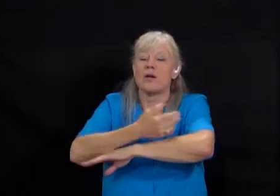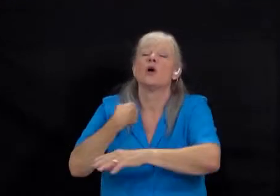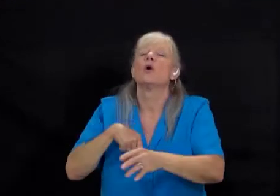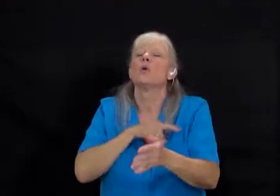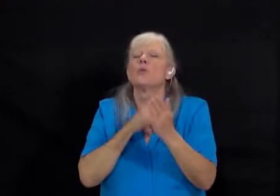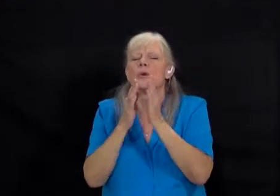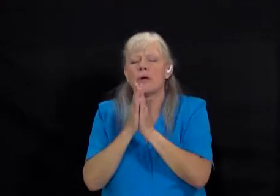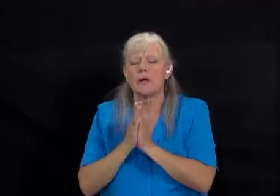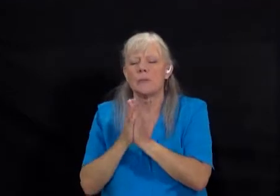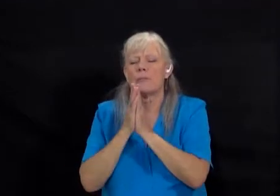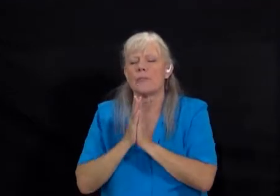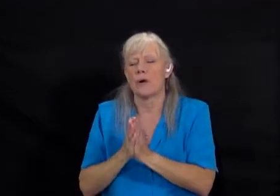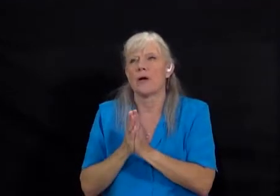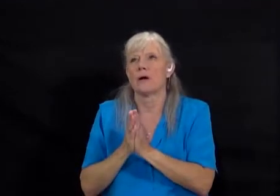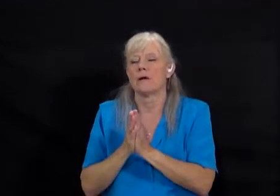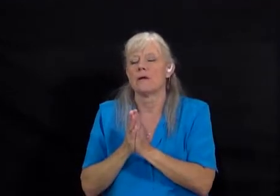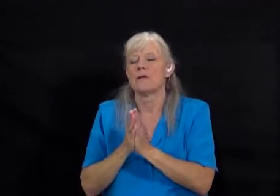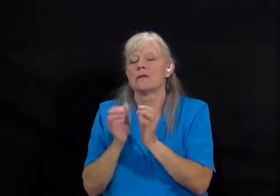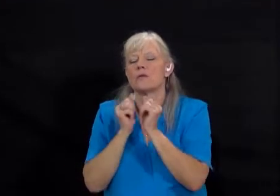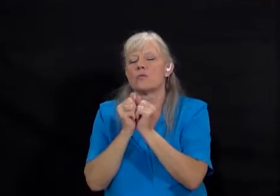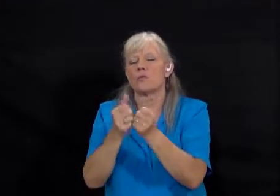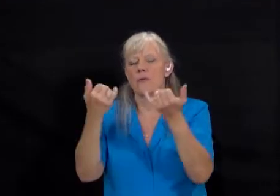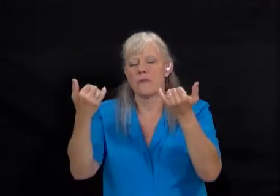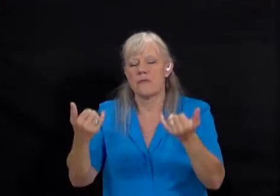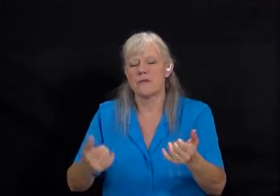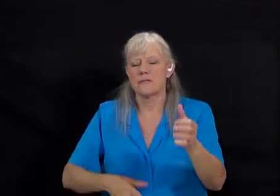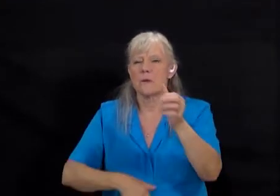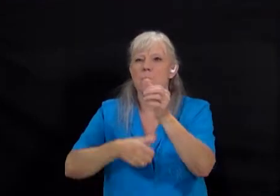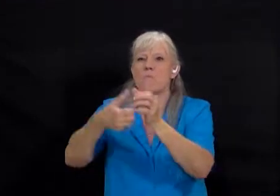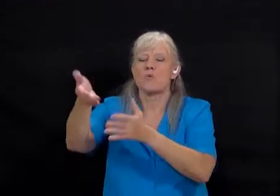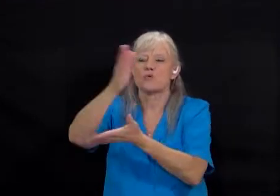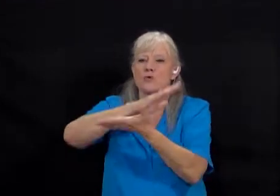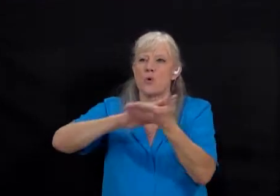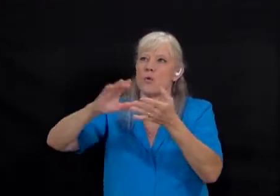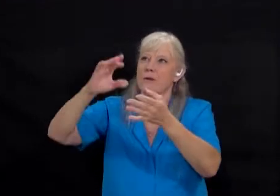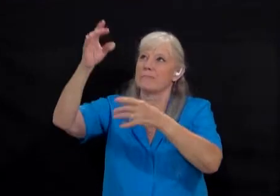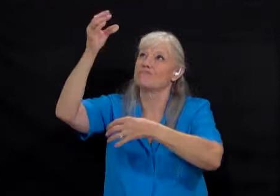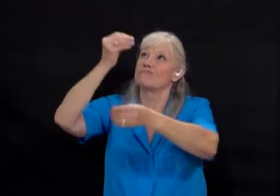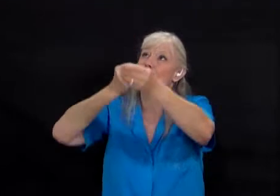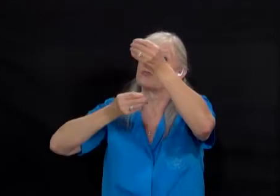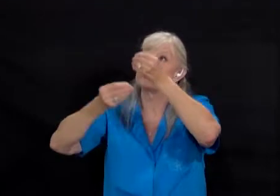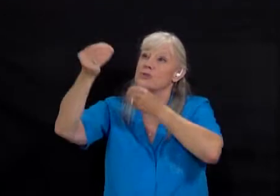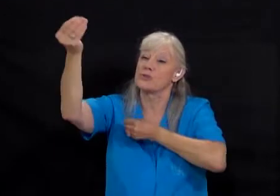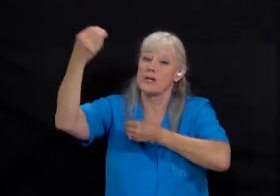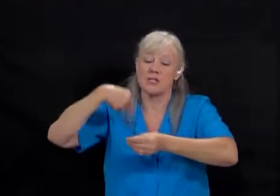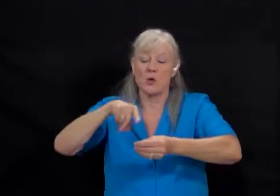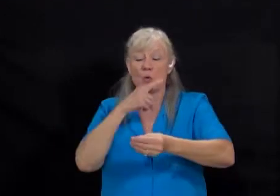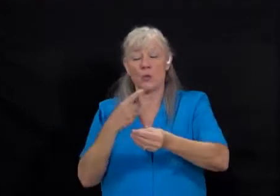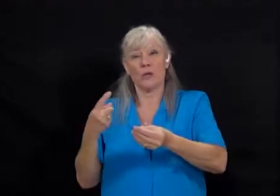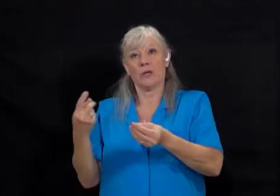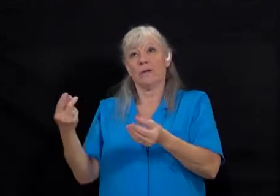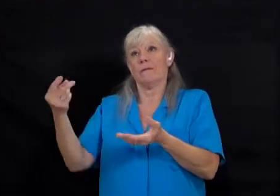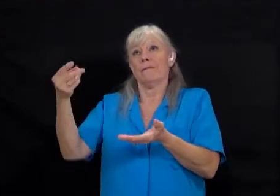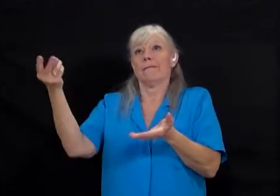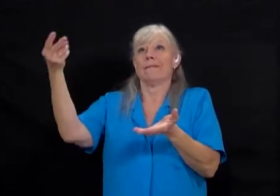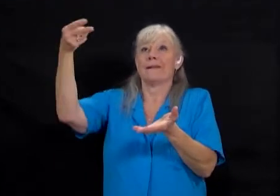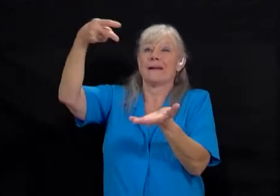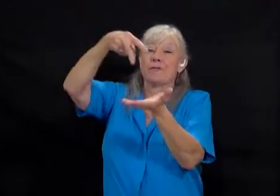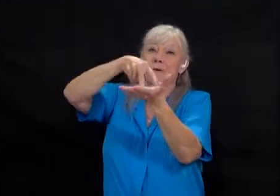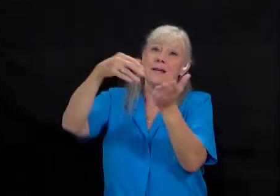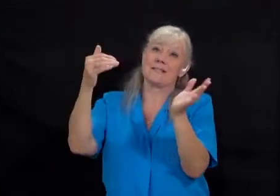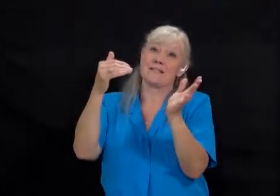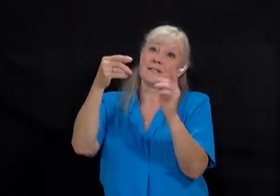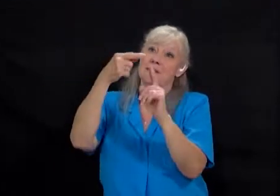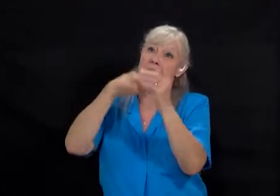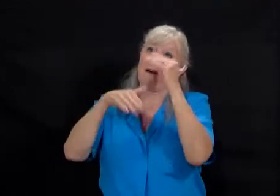pray, that through this most holy exchange, we too may rise up to the heavenly realms through Christ our